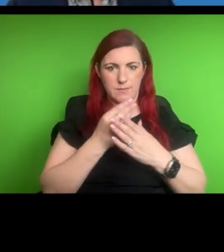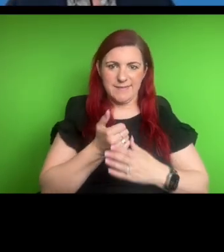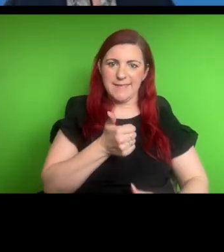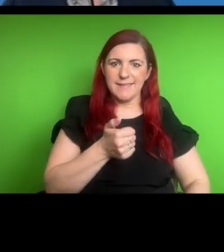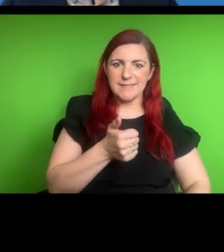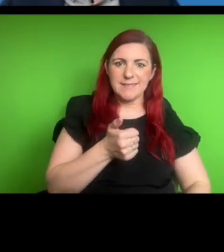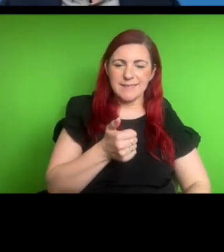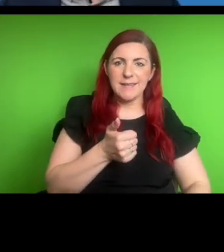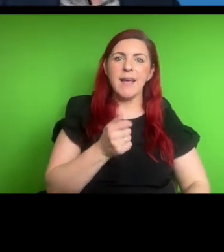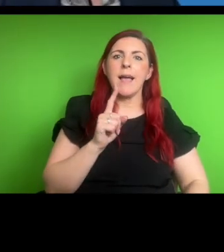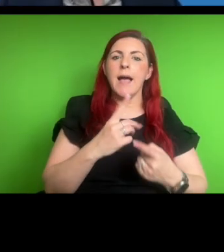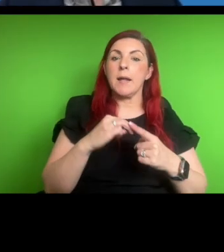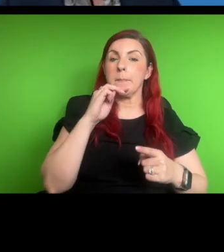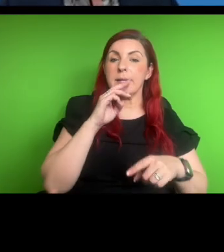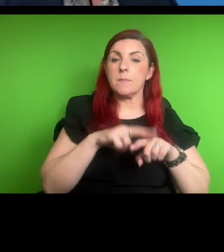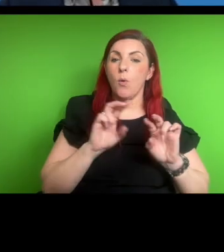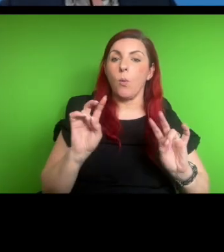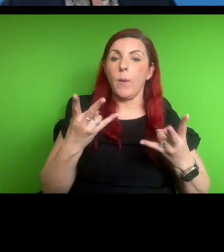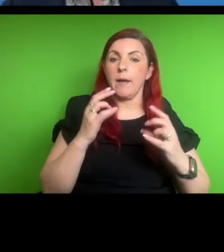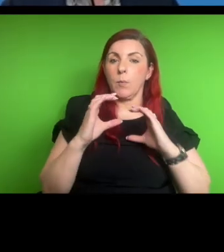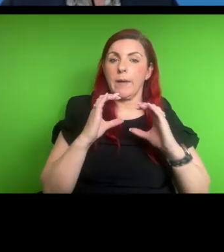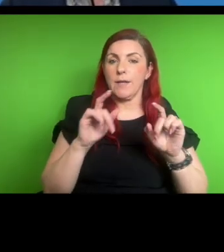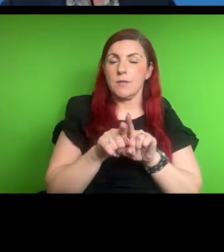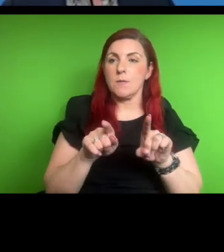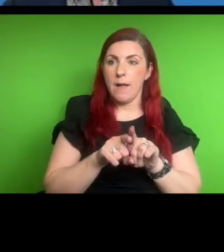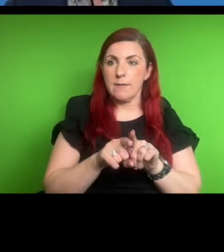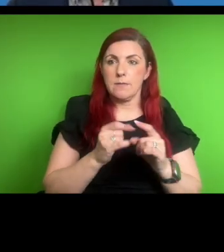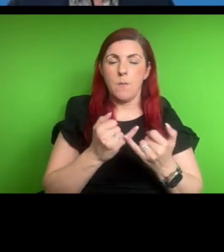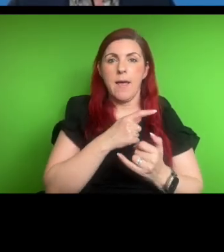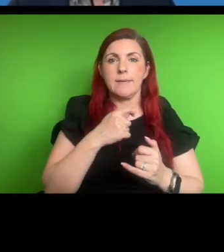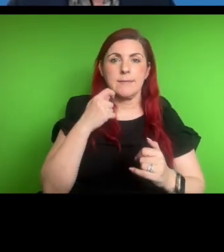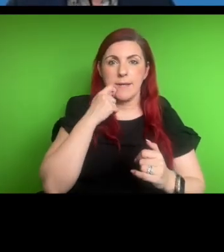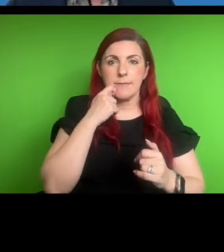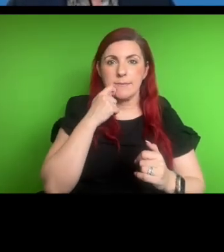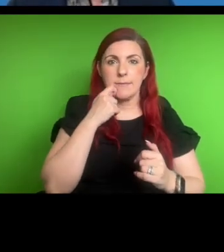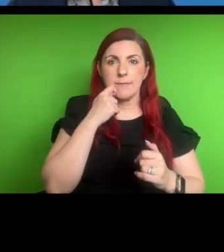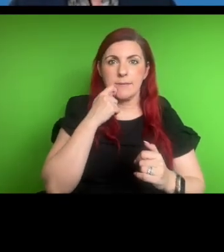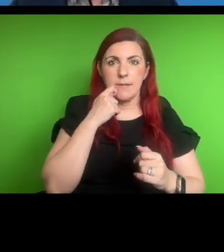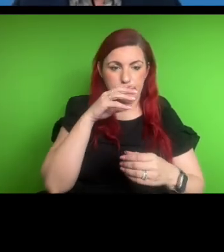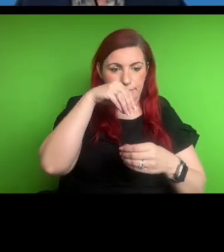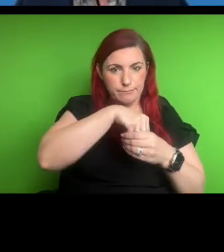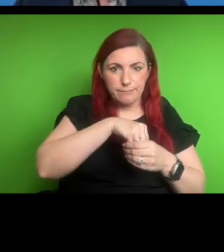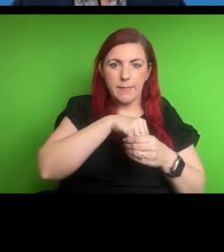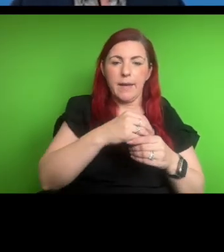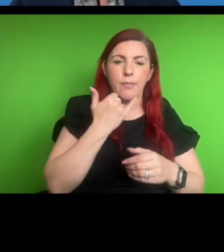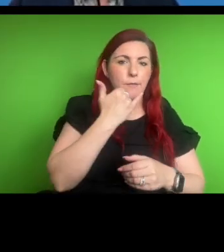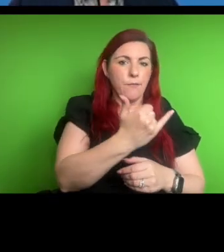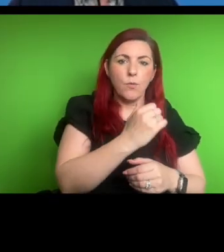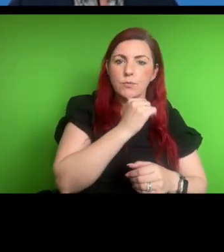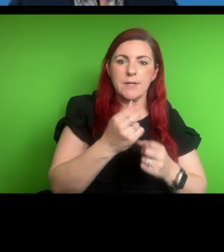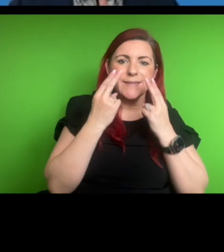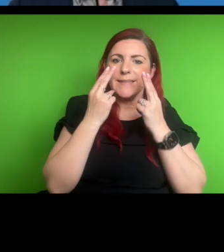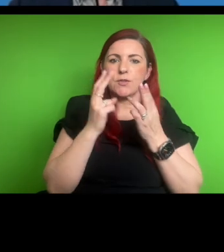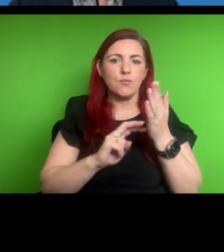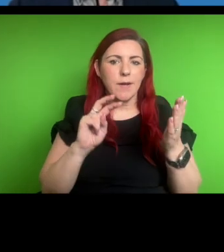communication. And as I said, it's native to the phone. It doesn't involve registering or downloading an app or anything like